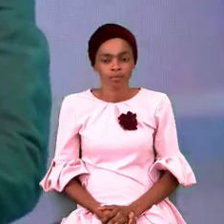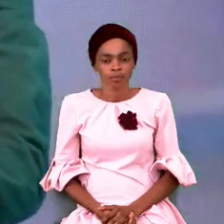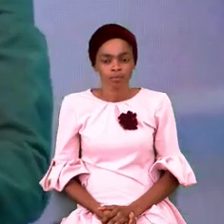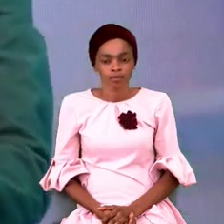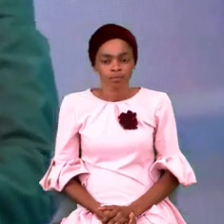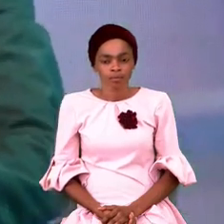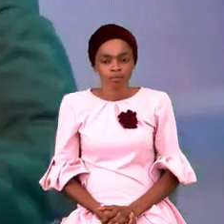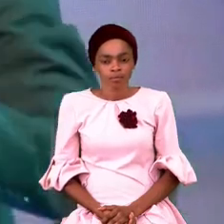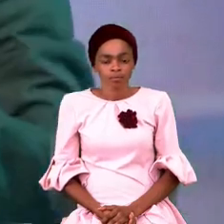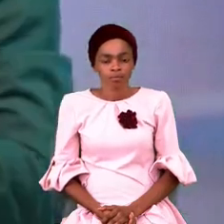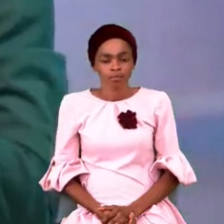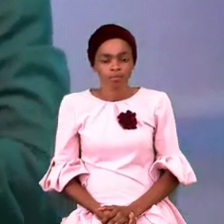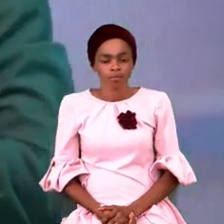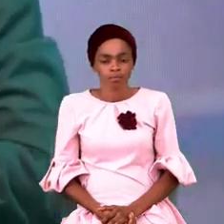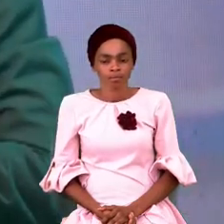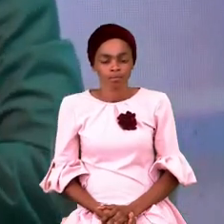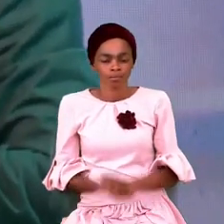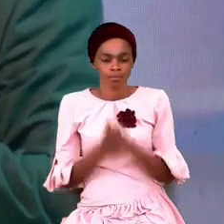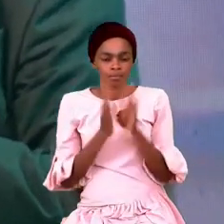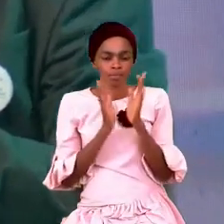You may be seated, please.